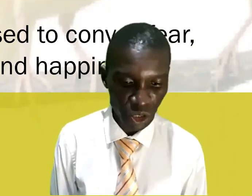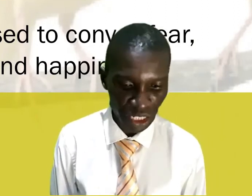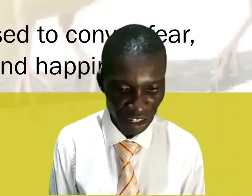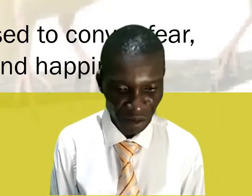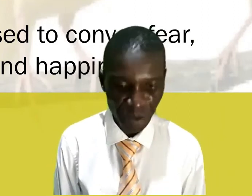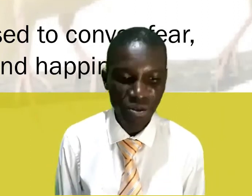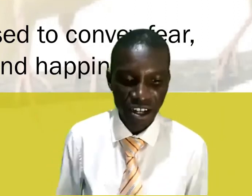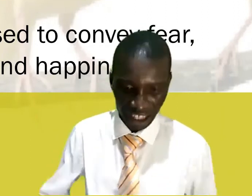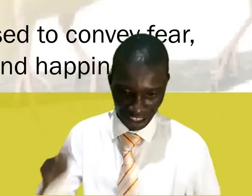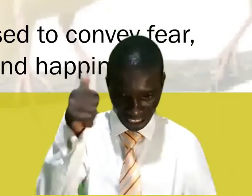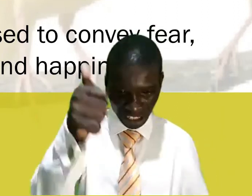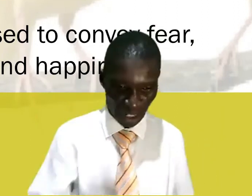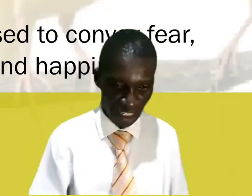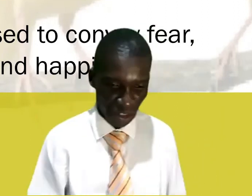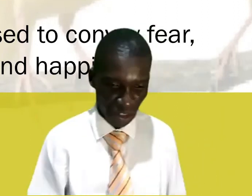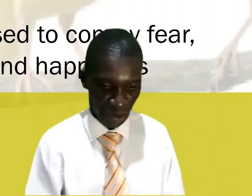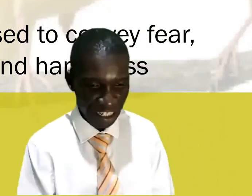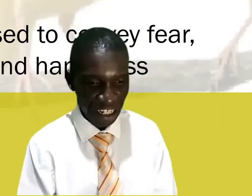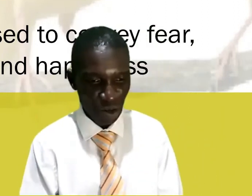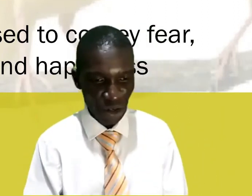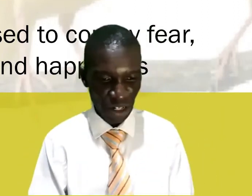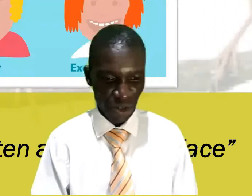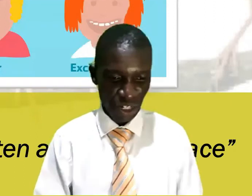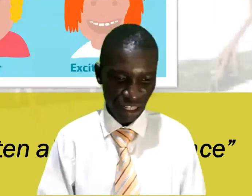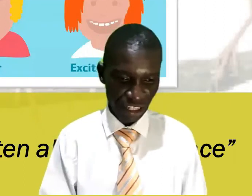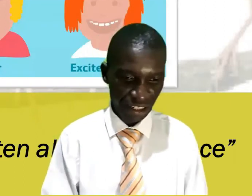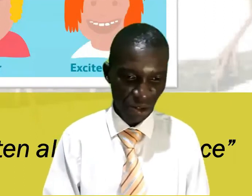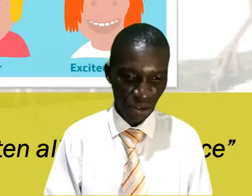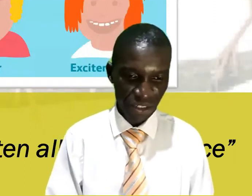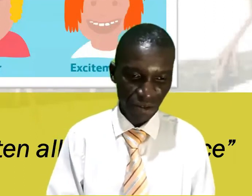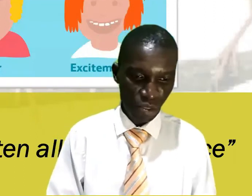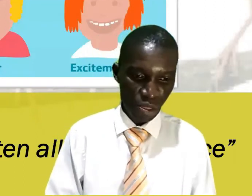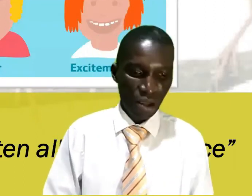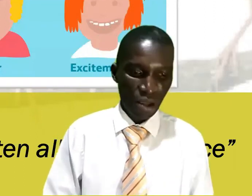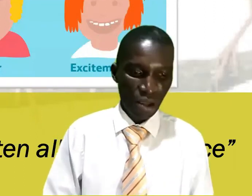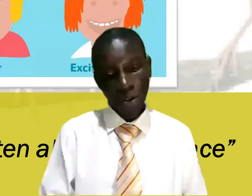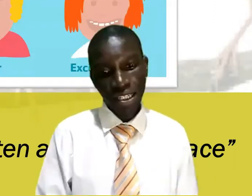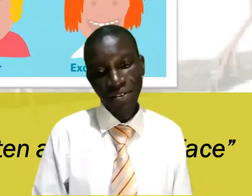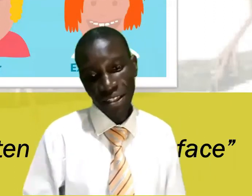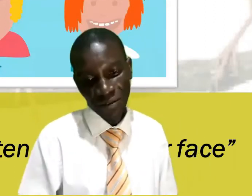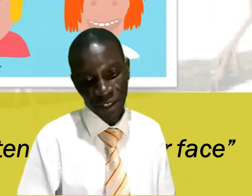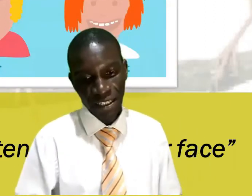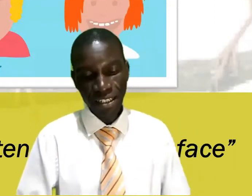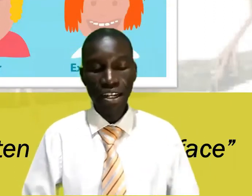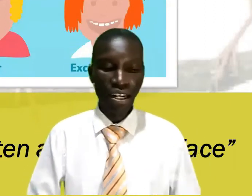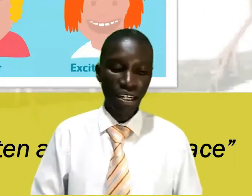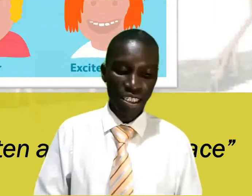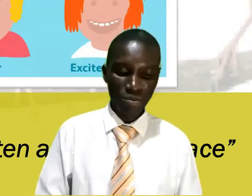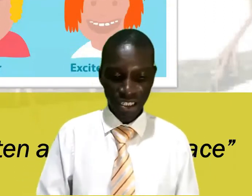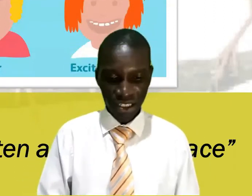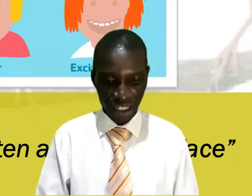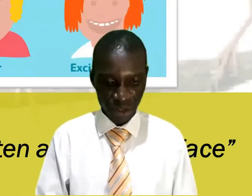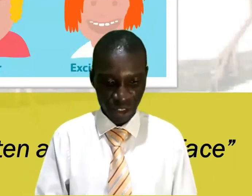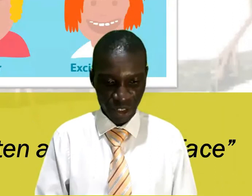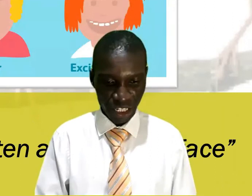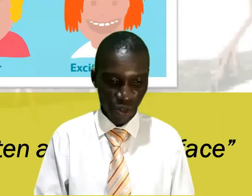talk to the deaf people? That is what you will learn when you are doing this course. Those are the different